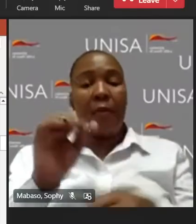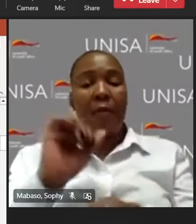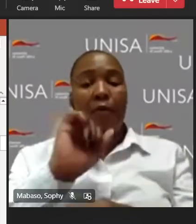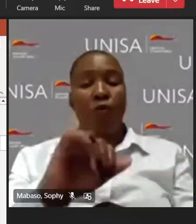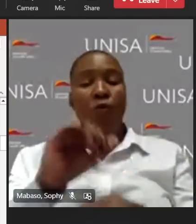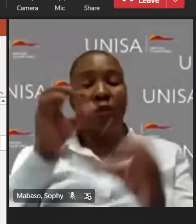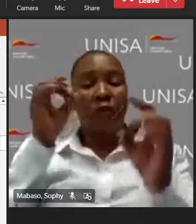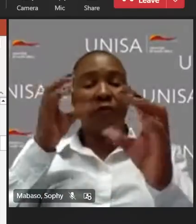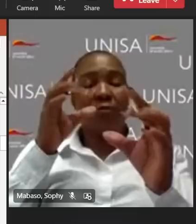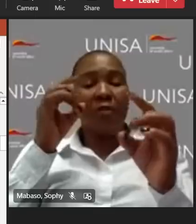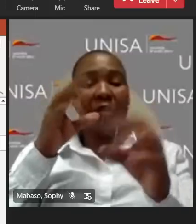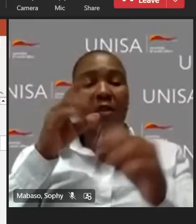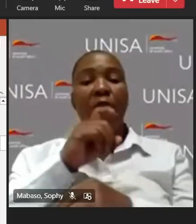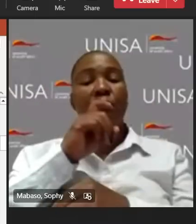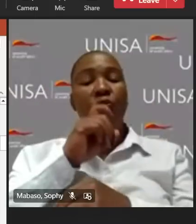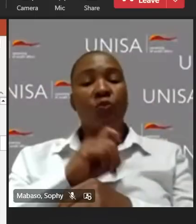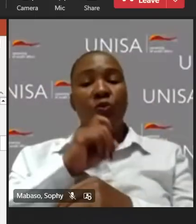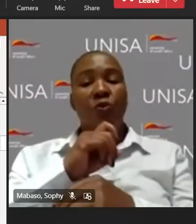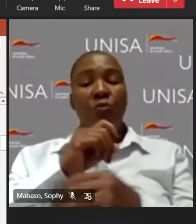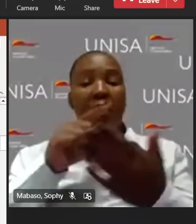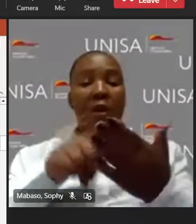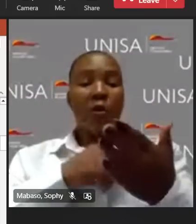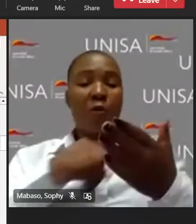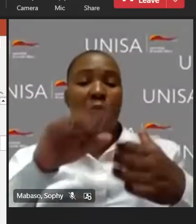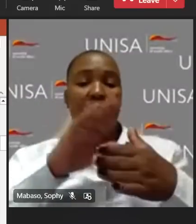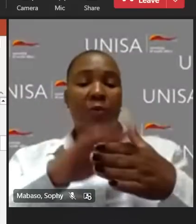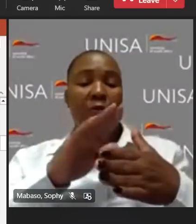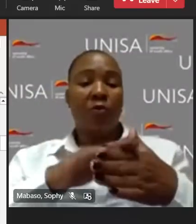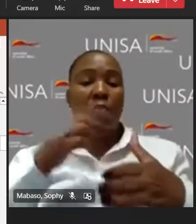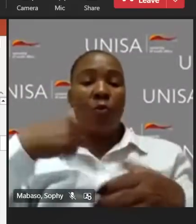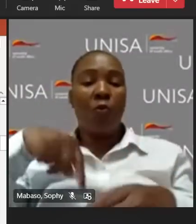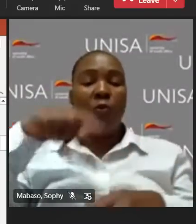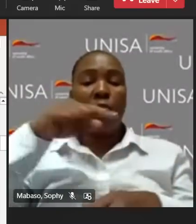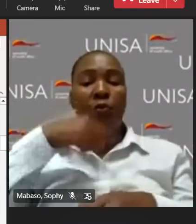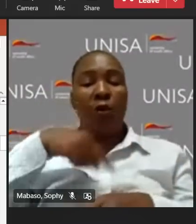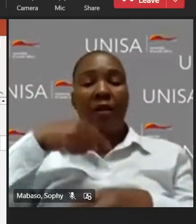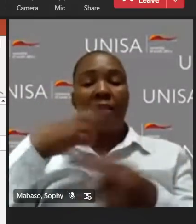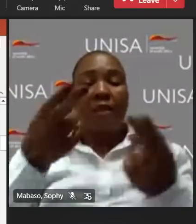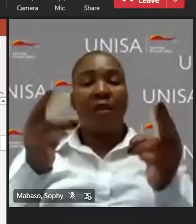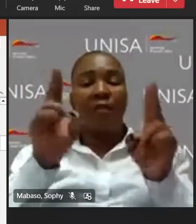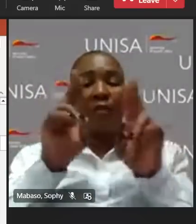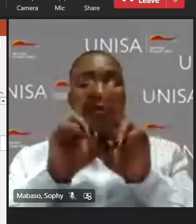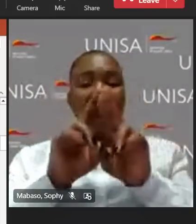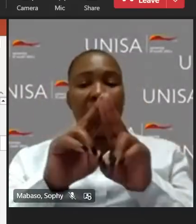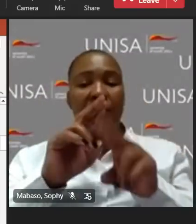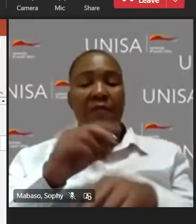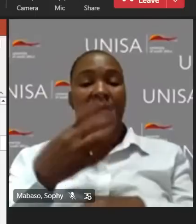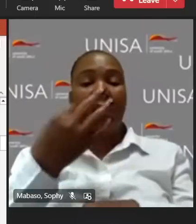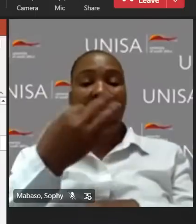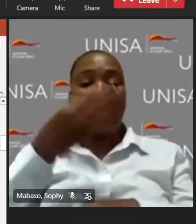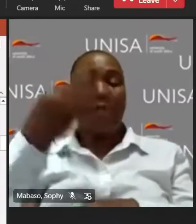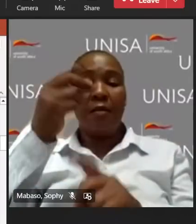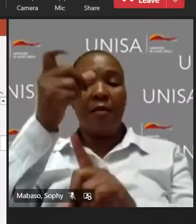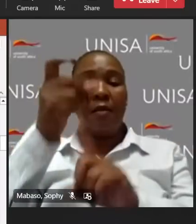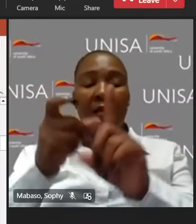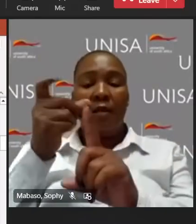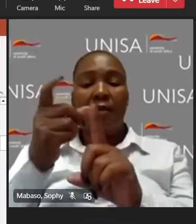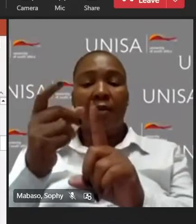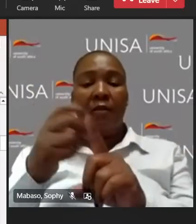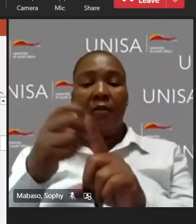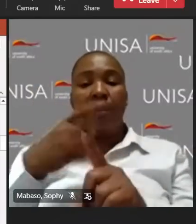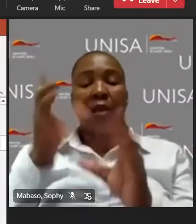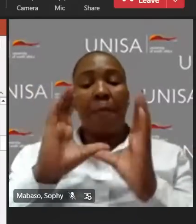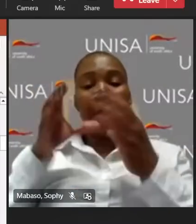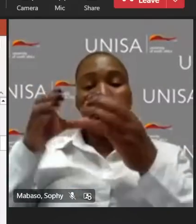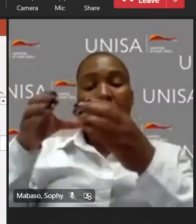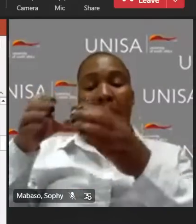the wrong purposes. So as the university, if one or the third party comes into our department